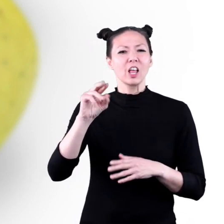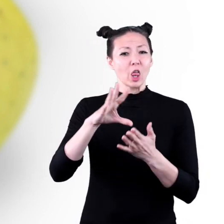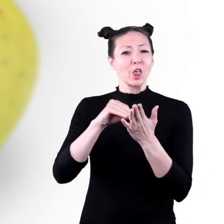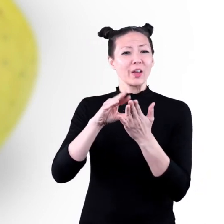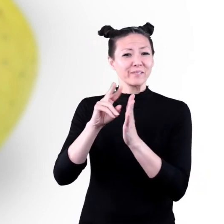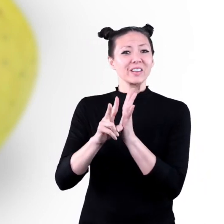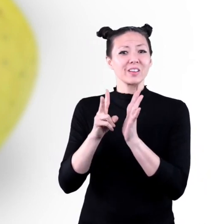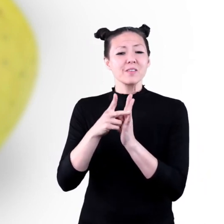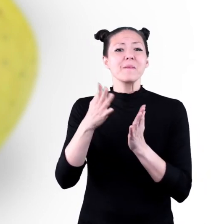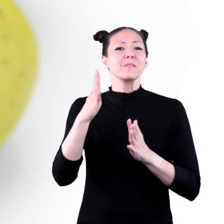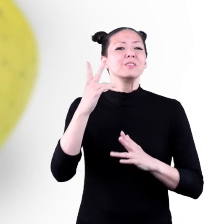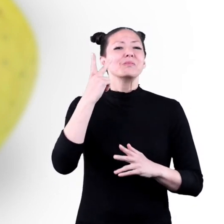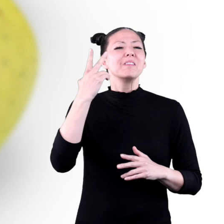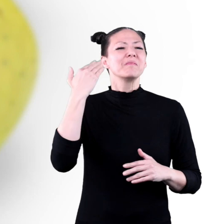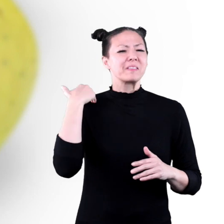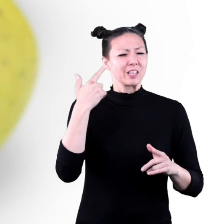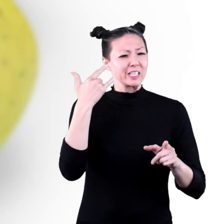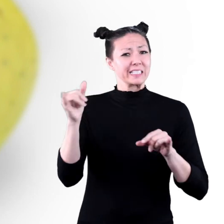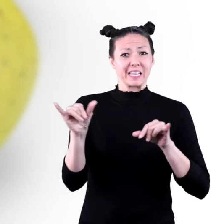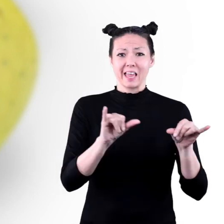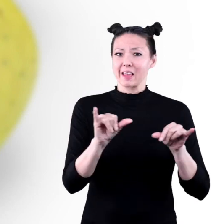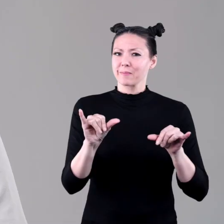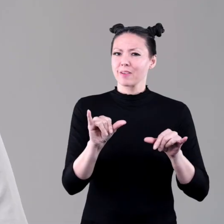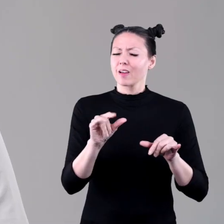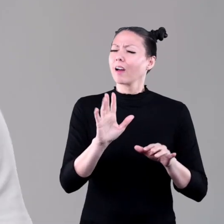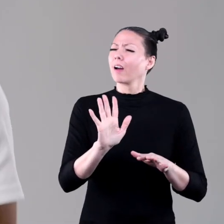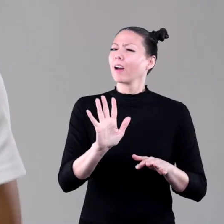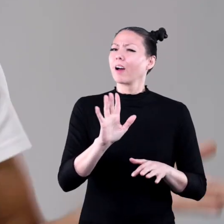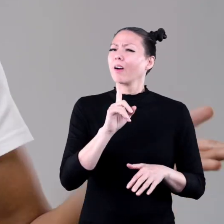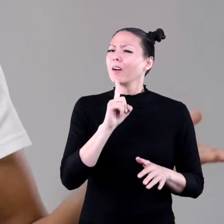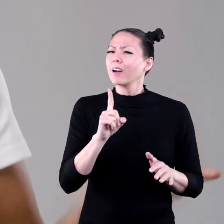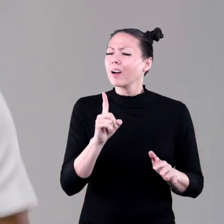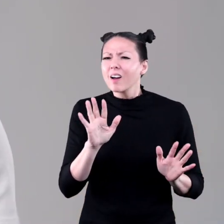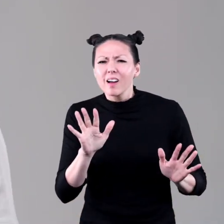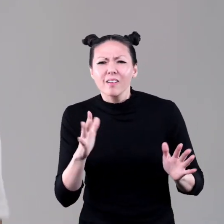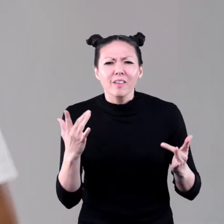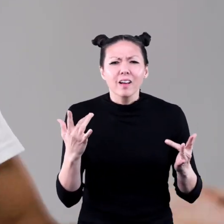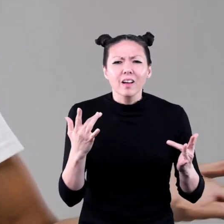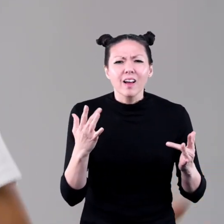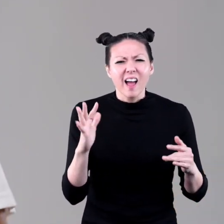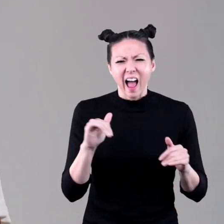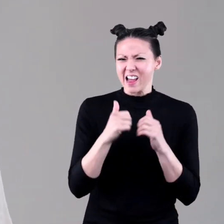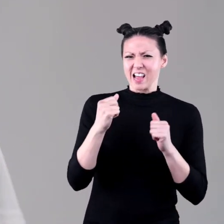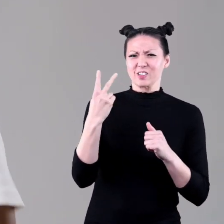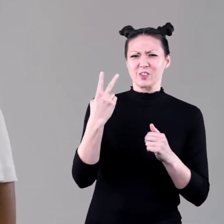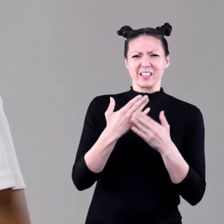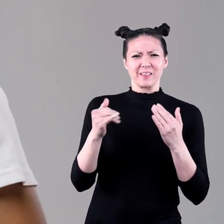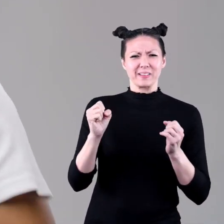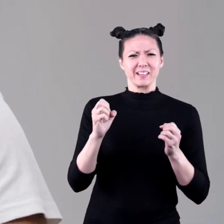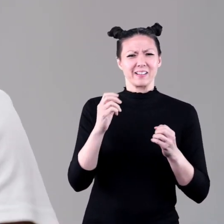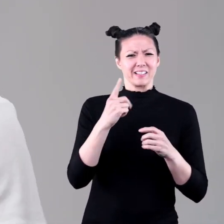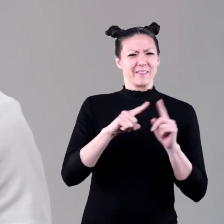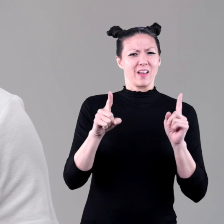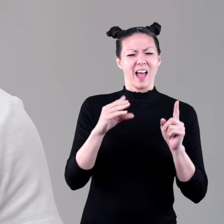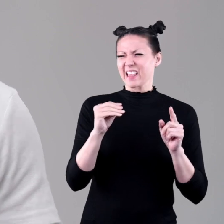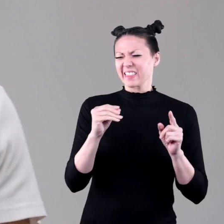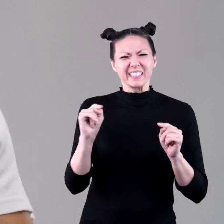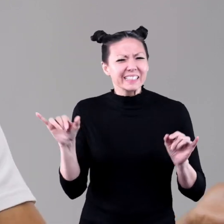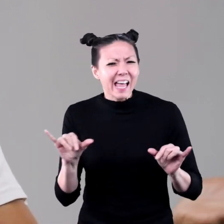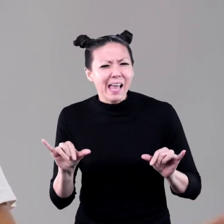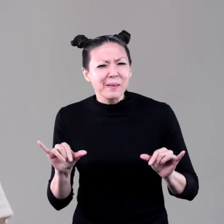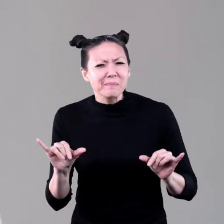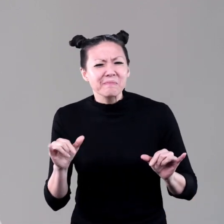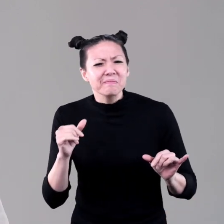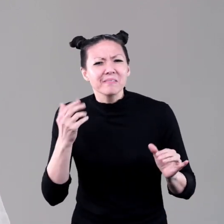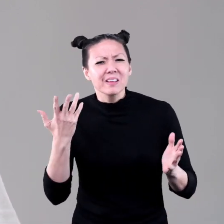may have watched, but it's also the same. Wait, what? How can two things be both different and the